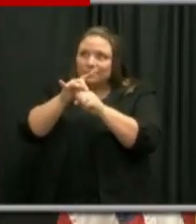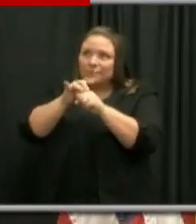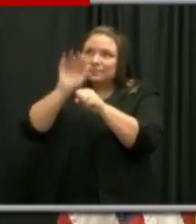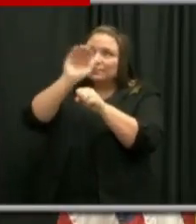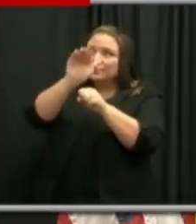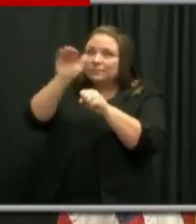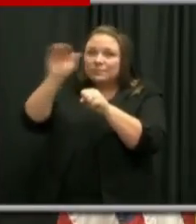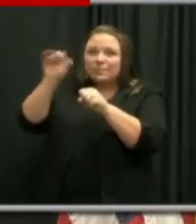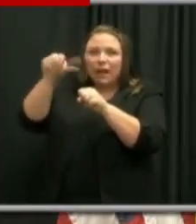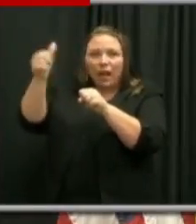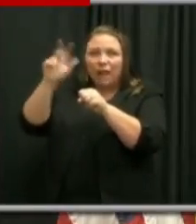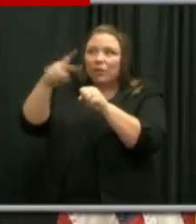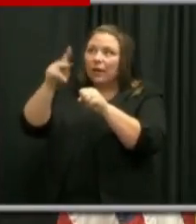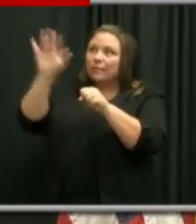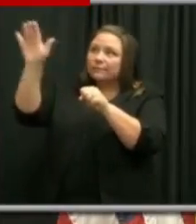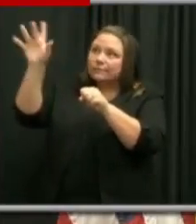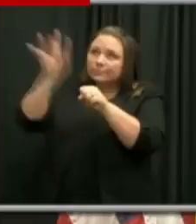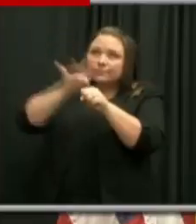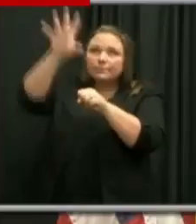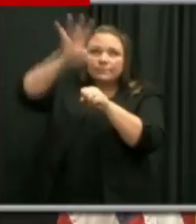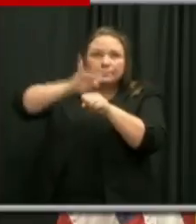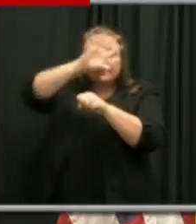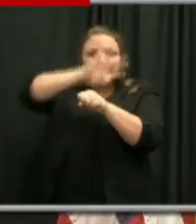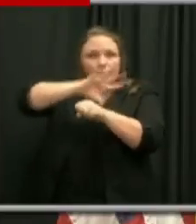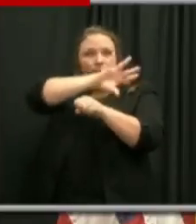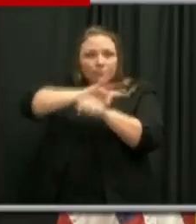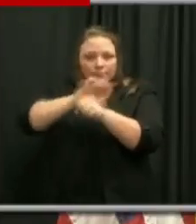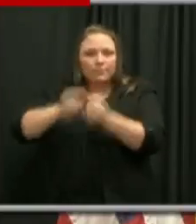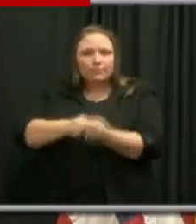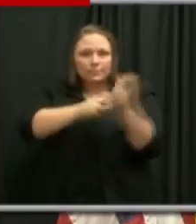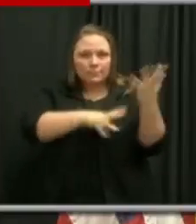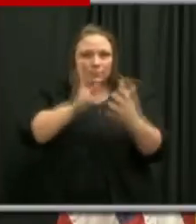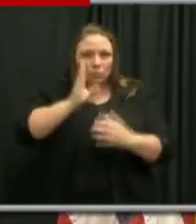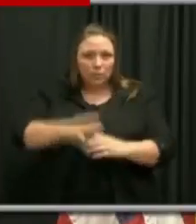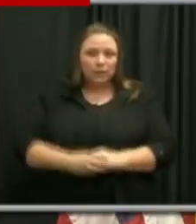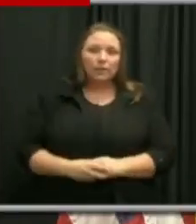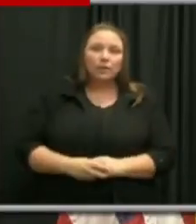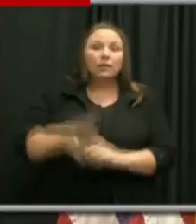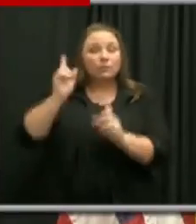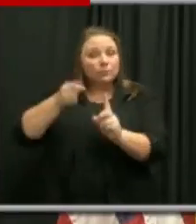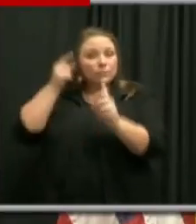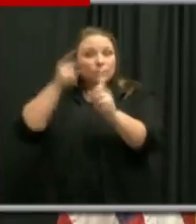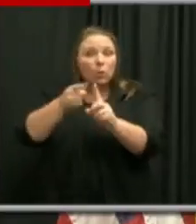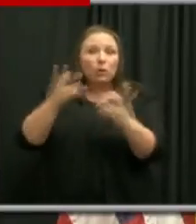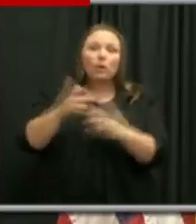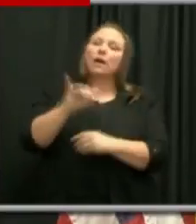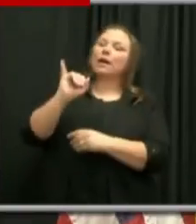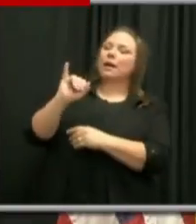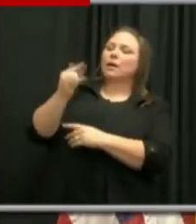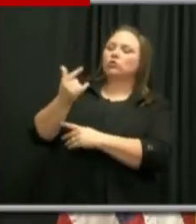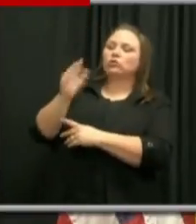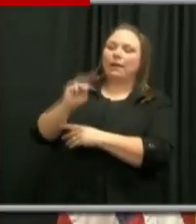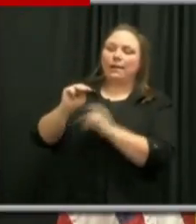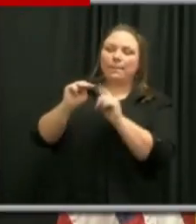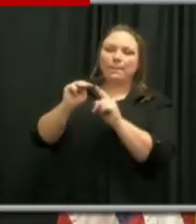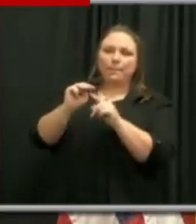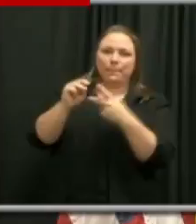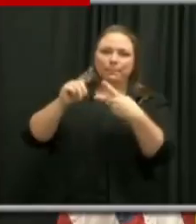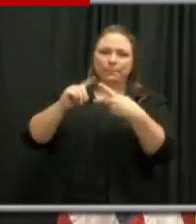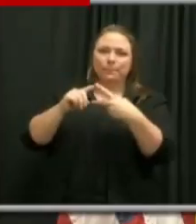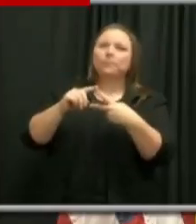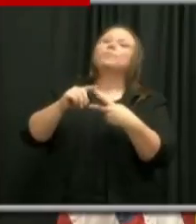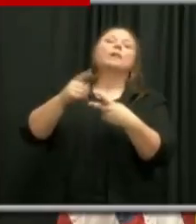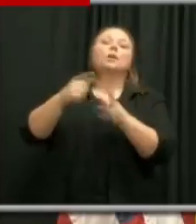attention of other kinds of responses that will help to eliminate the virus. The point is that IgM antibodies give us an